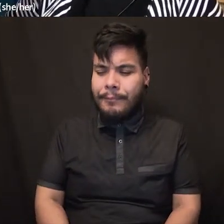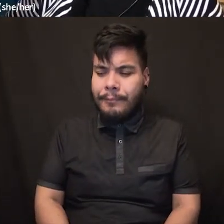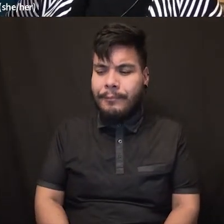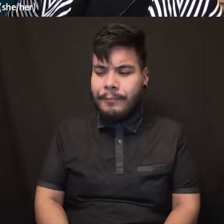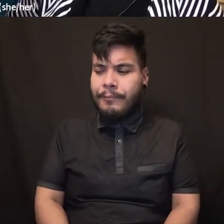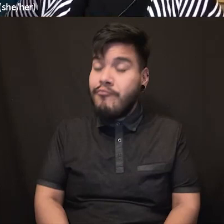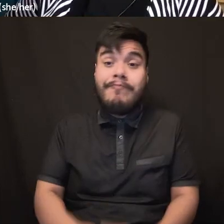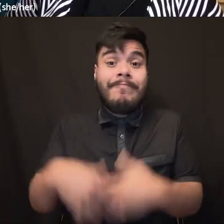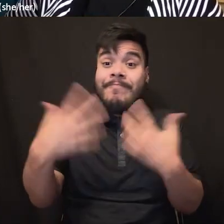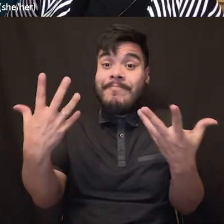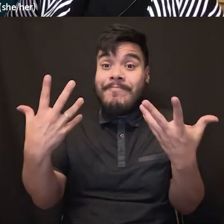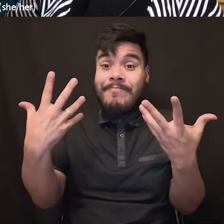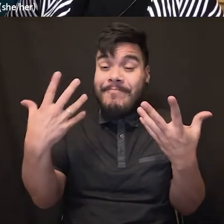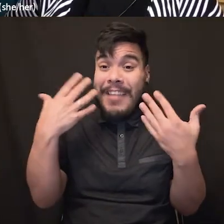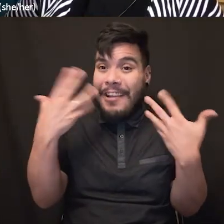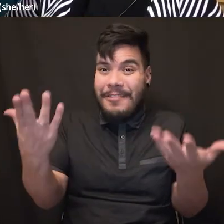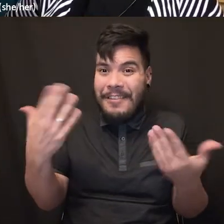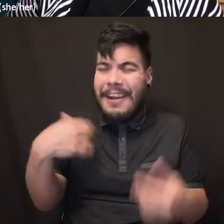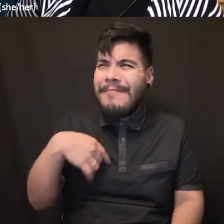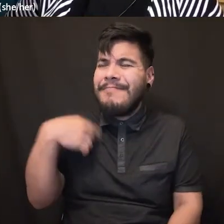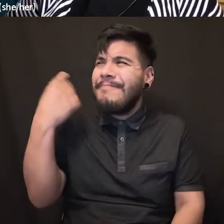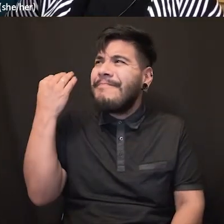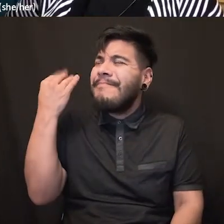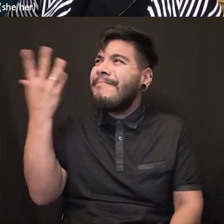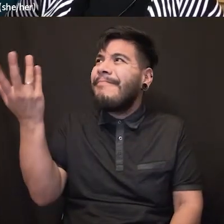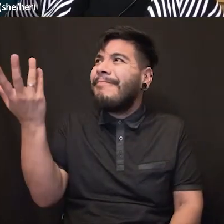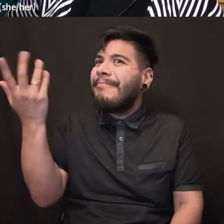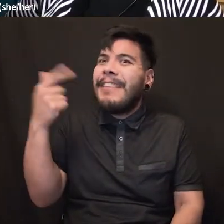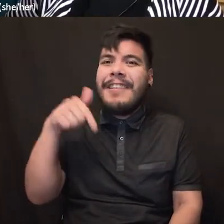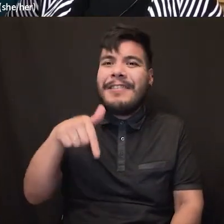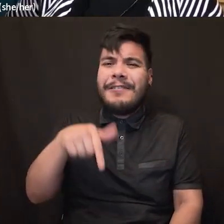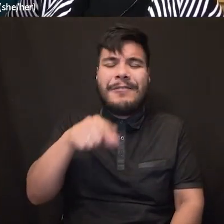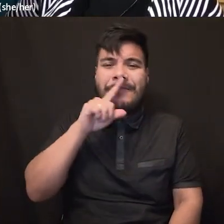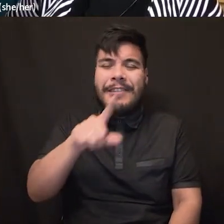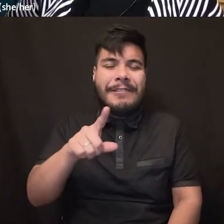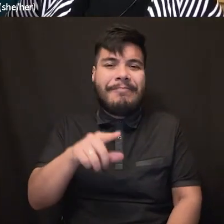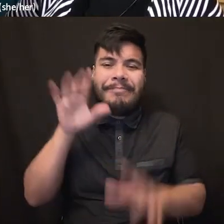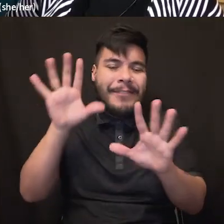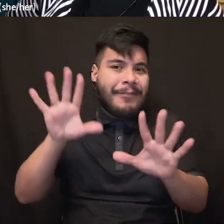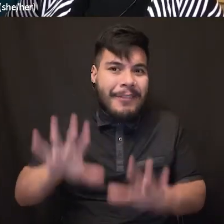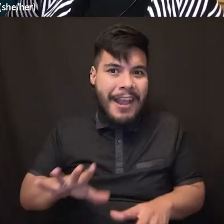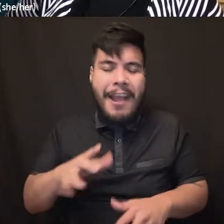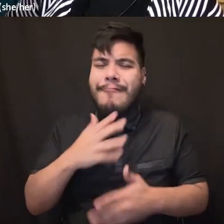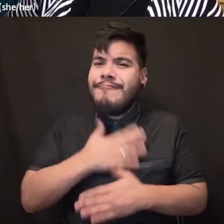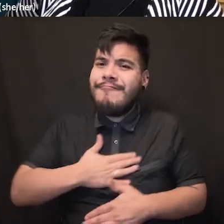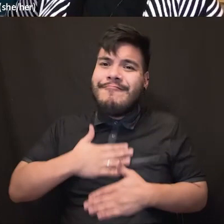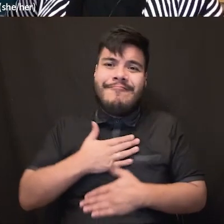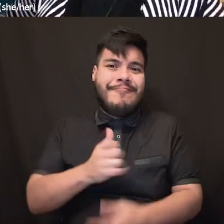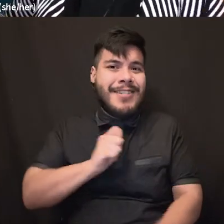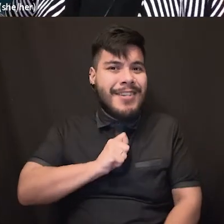I can't think of anything. This was really great. I had a great time